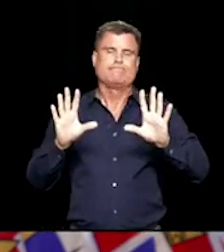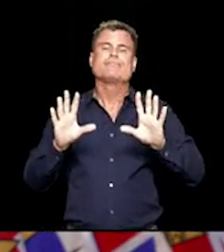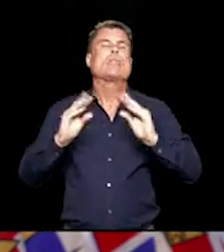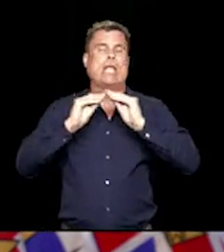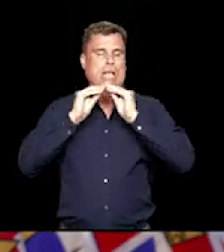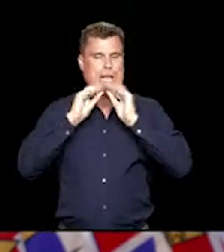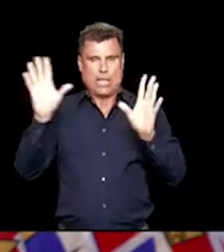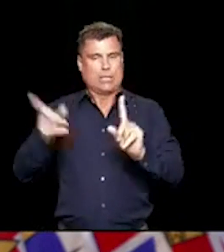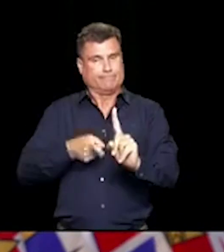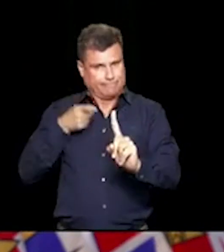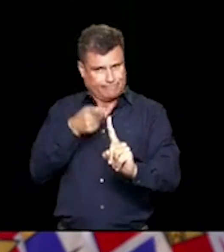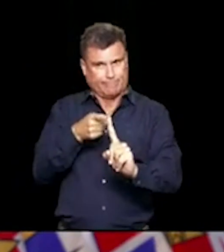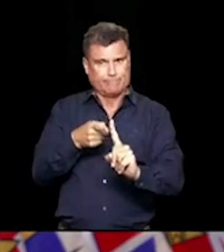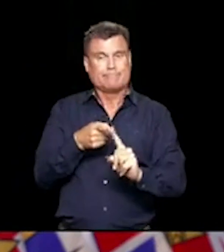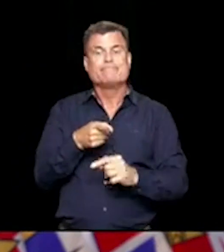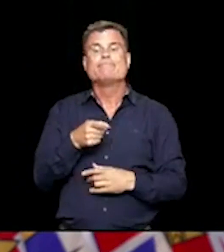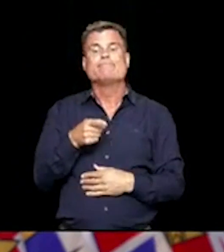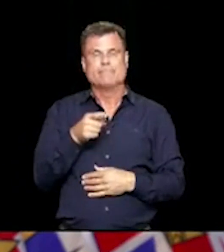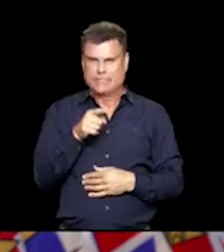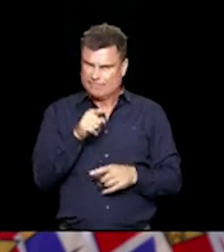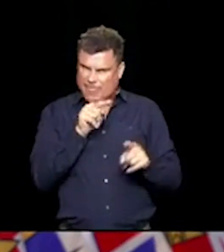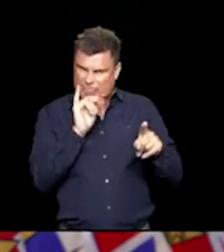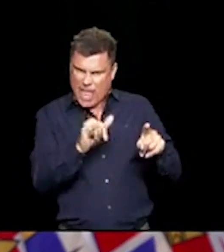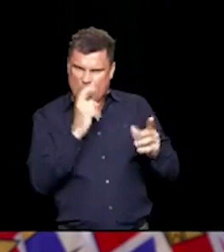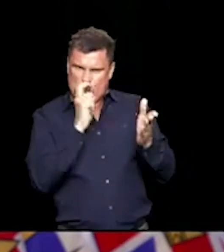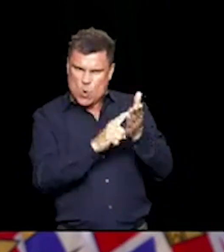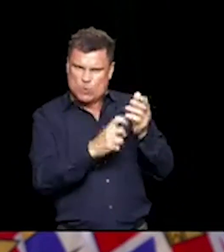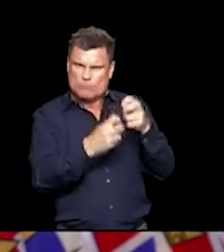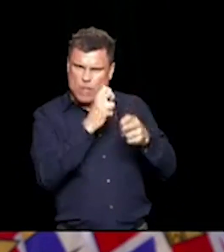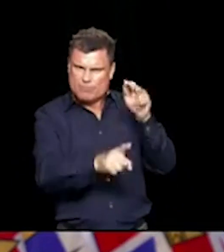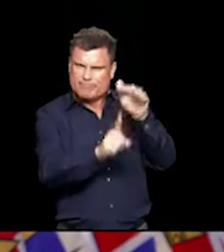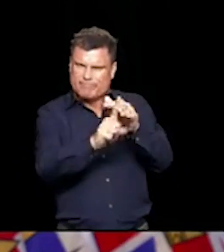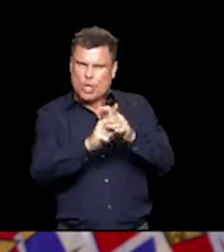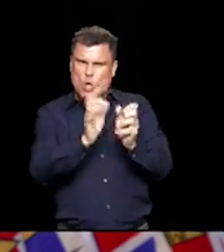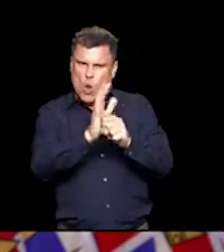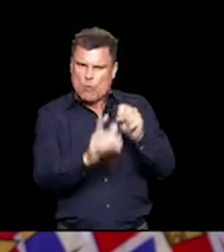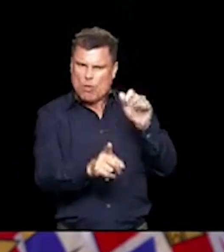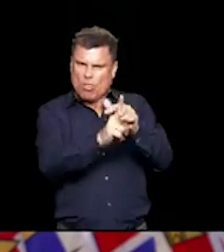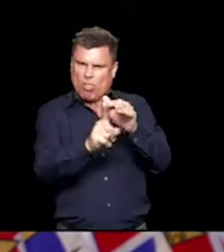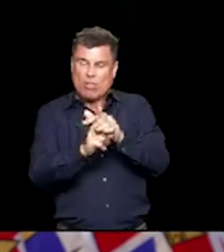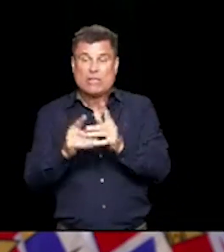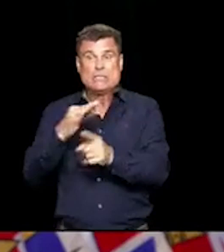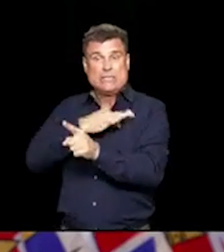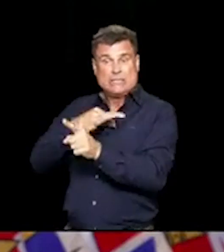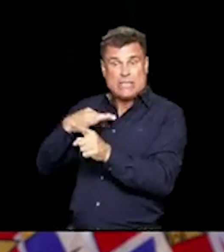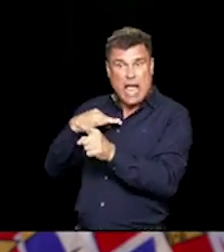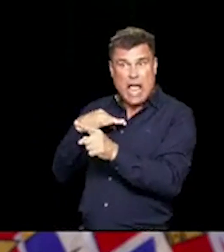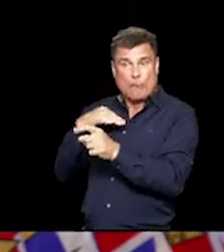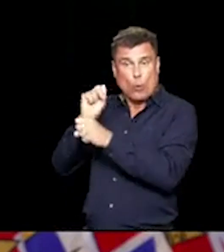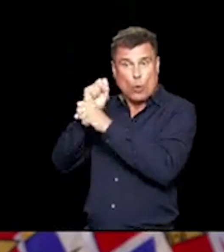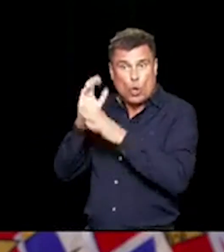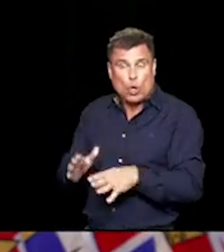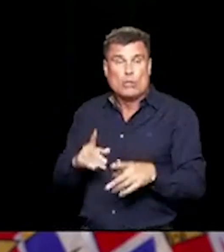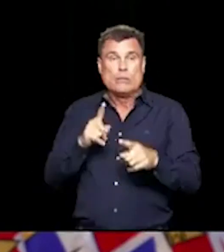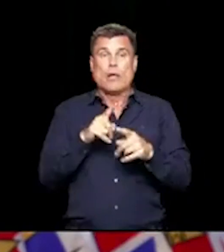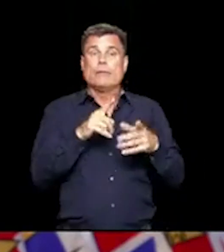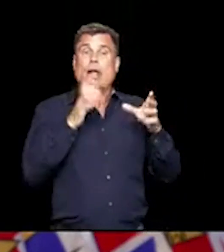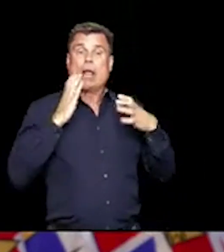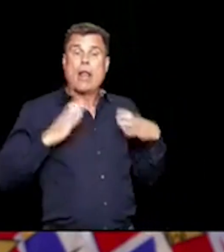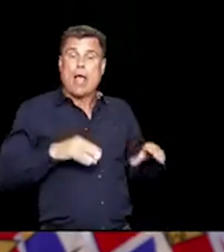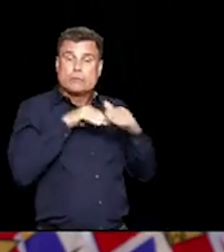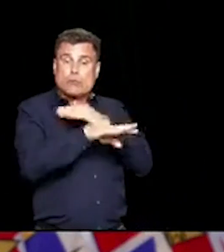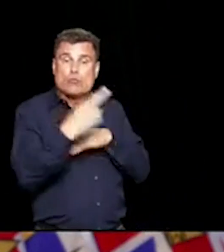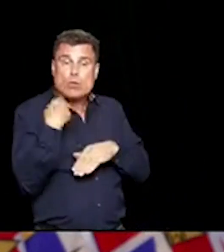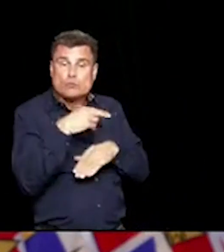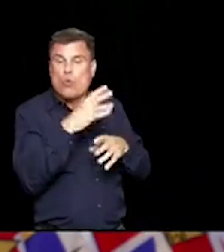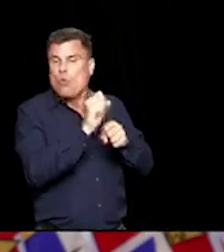some venues that were just high-risk environments for staff, for patrons, and that we weren't able, and the people